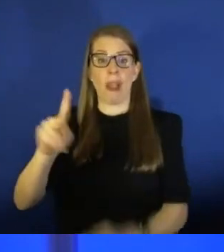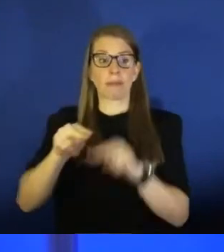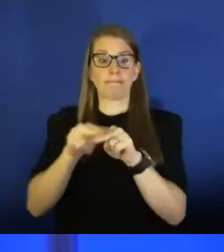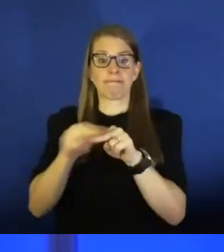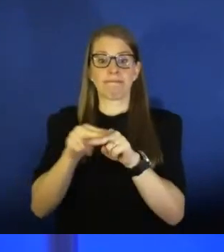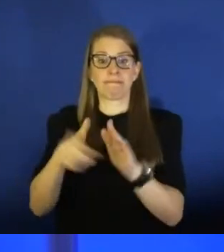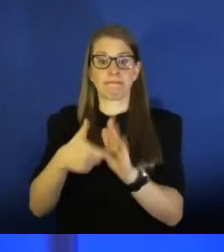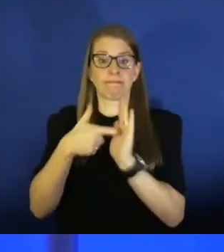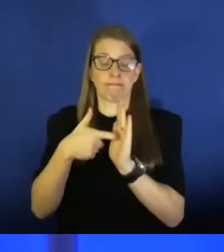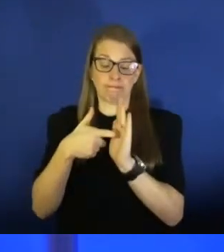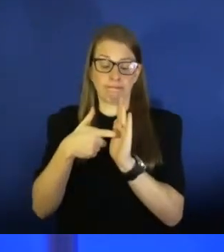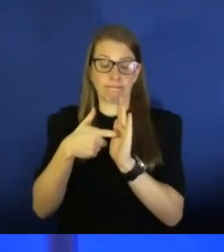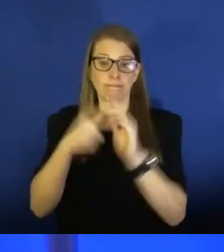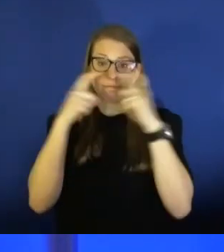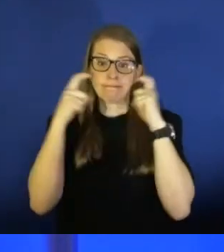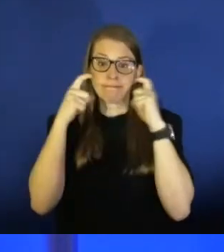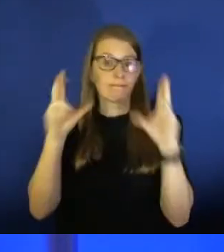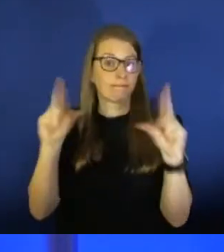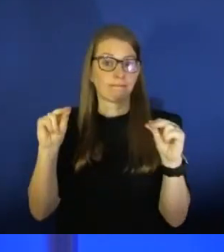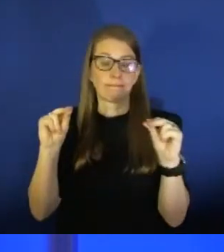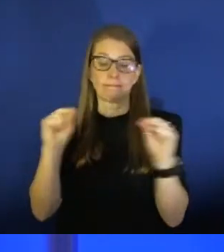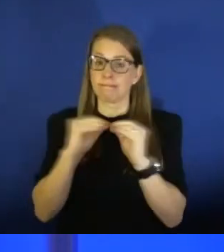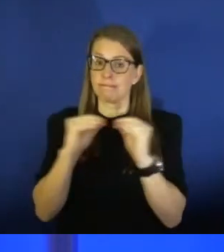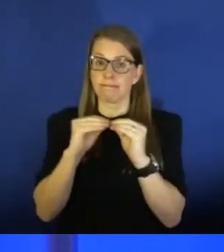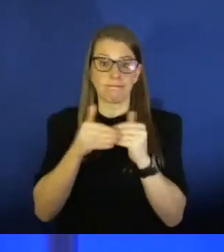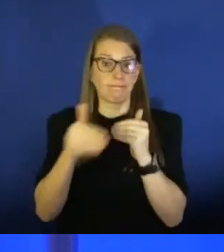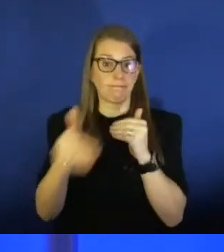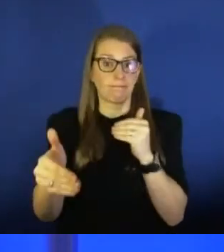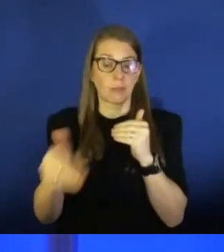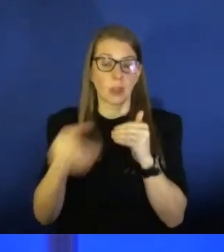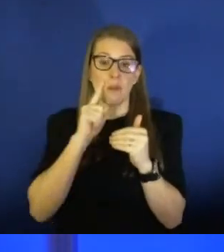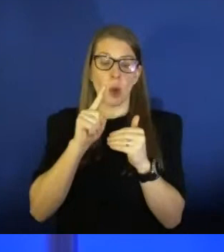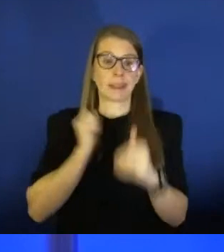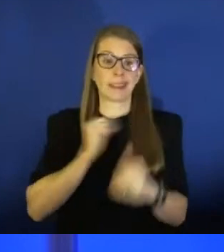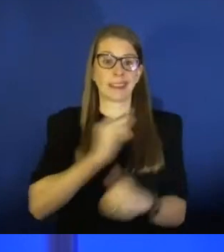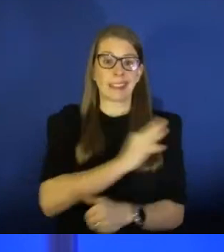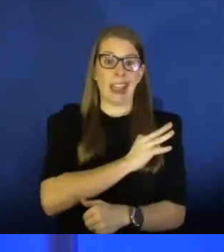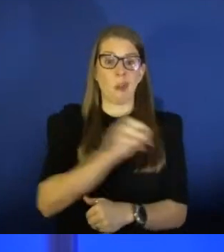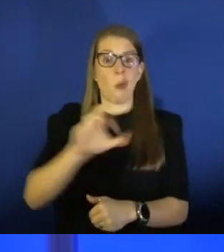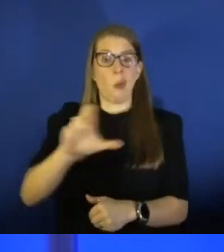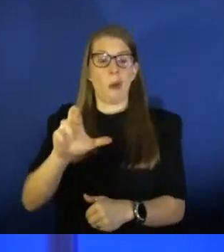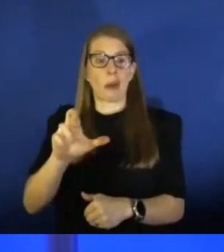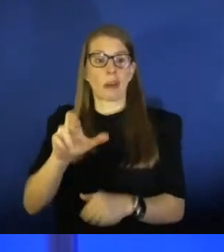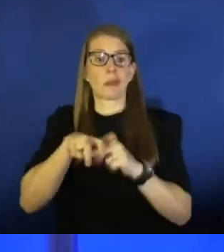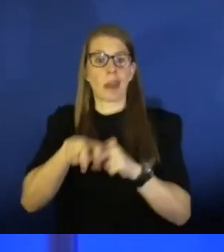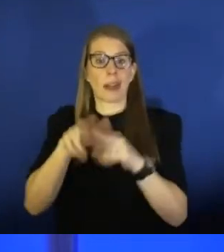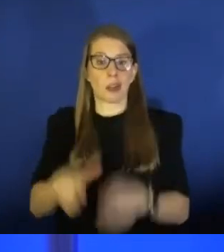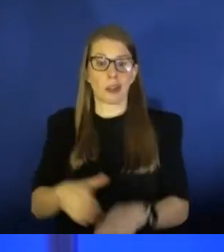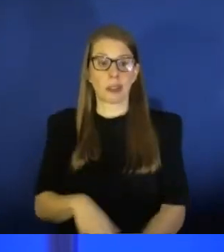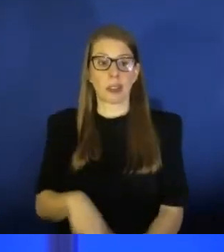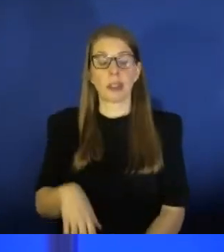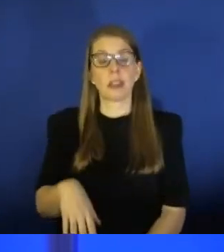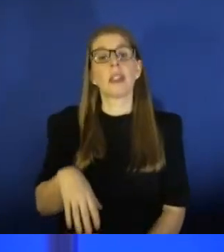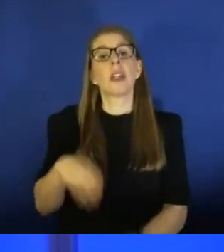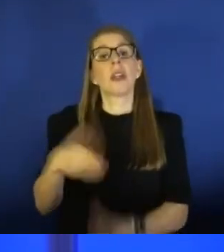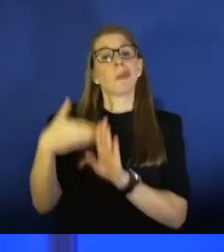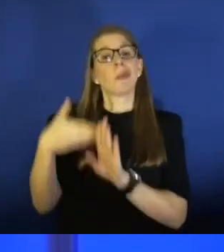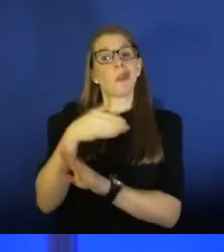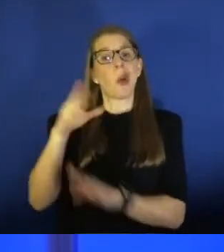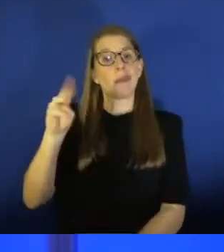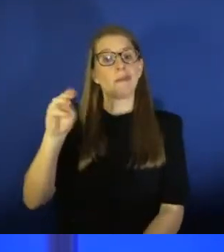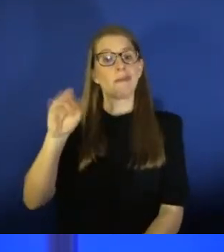masks for passengers or employees. Last week, the CDC extended mask mandates through May 3rd. The Biden administration